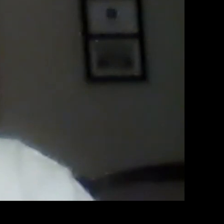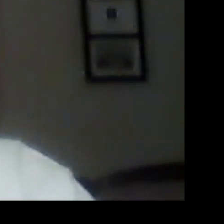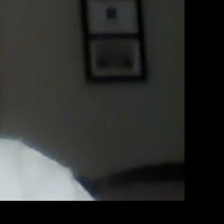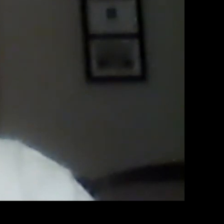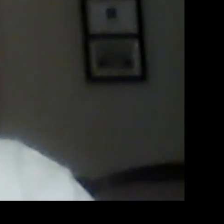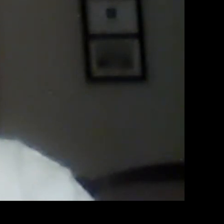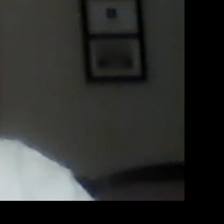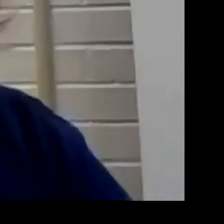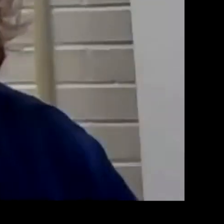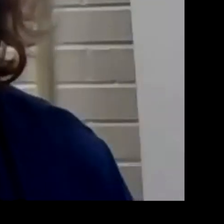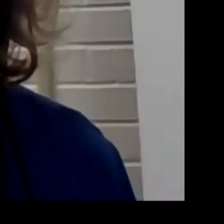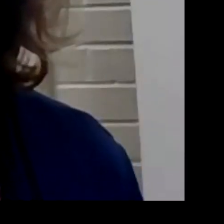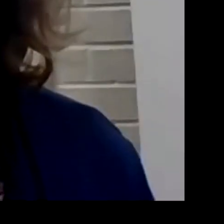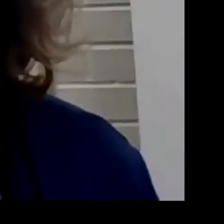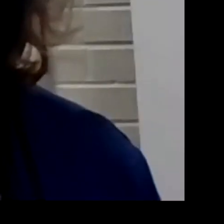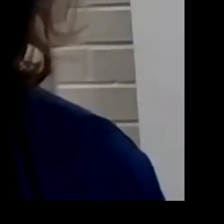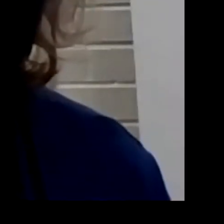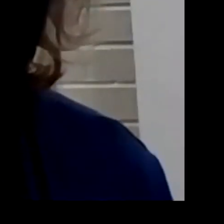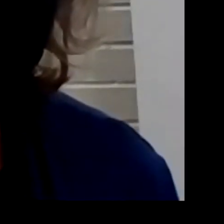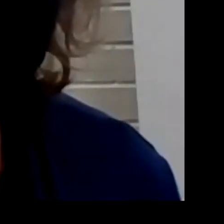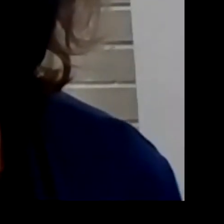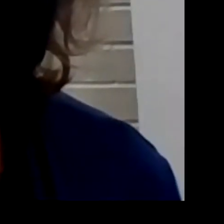So moved. Second.